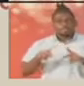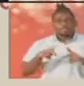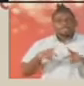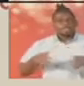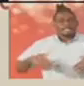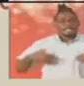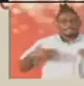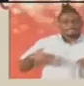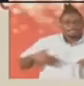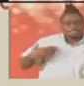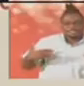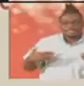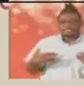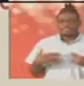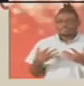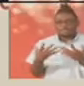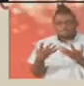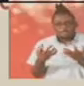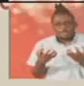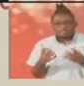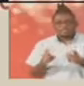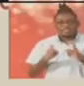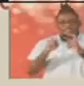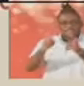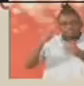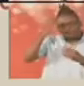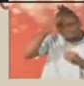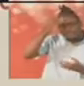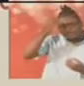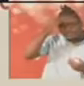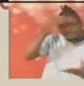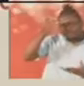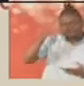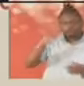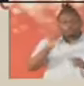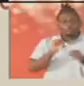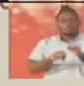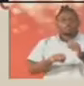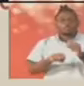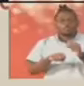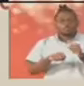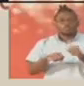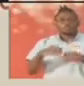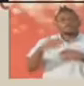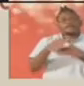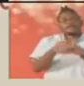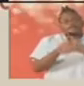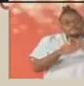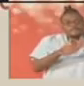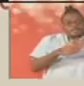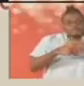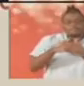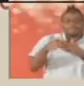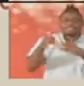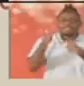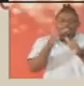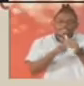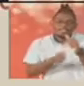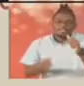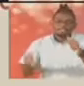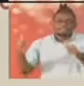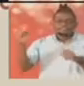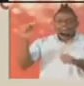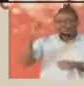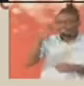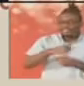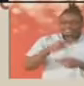willing to share that because they work with the same persons every day and they are very comfortable working with them, the practice has been in some, not all